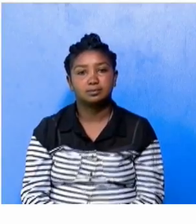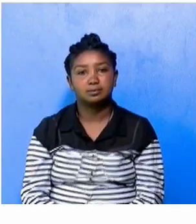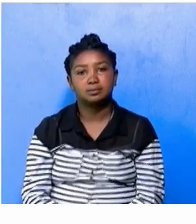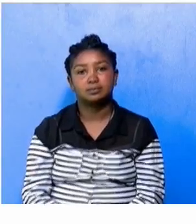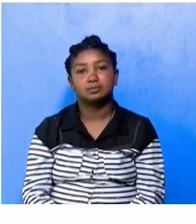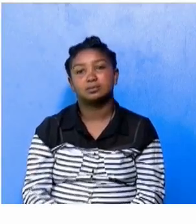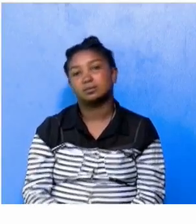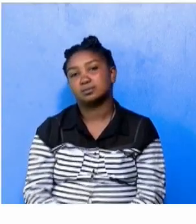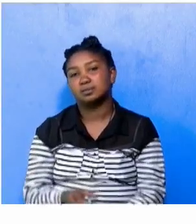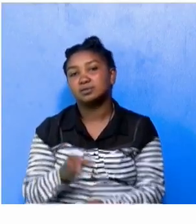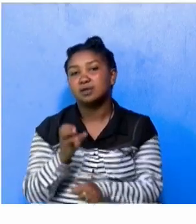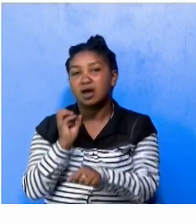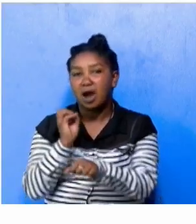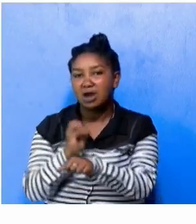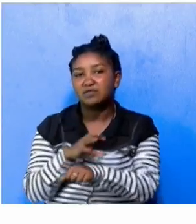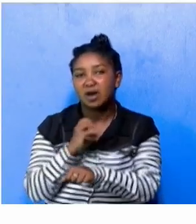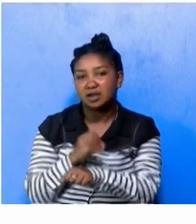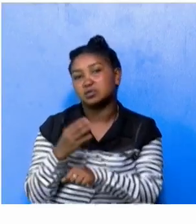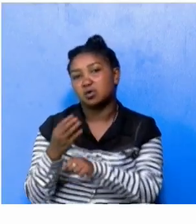advises